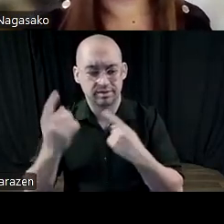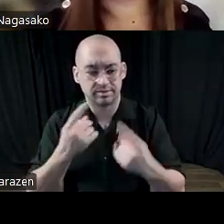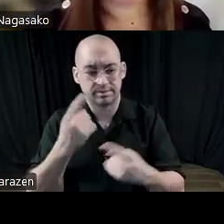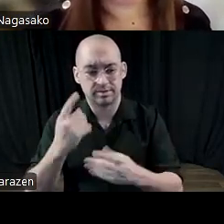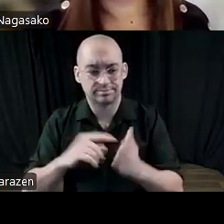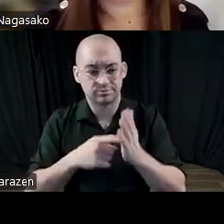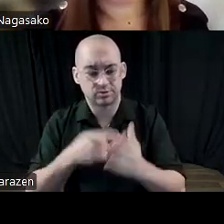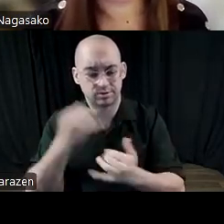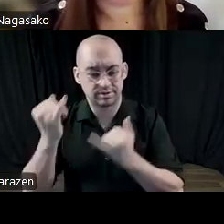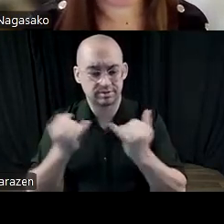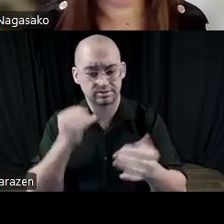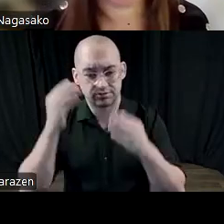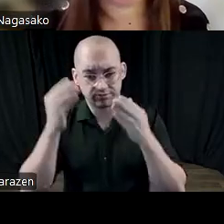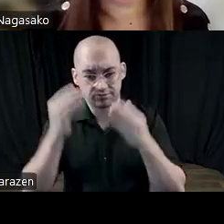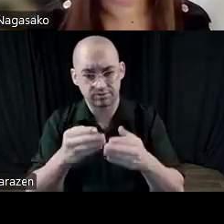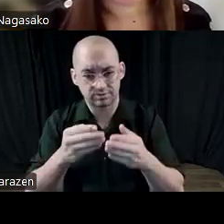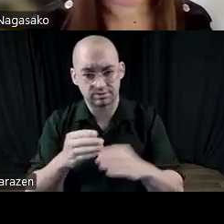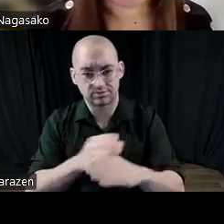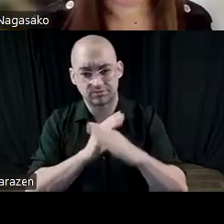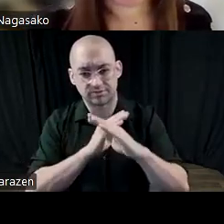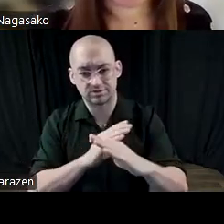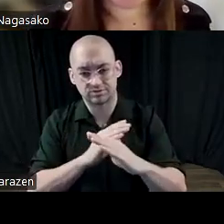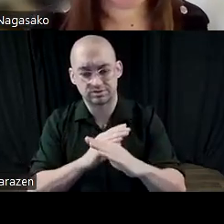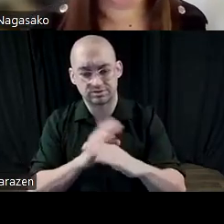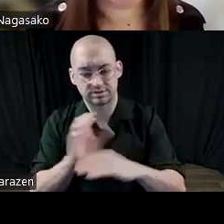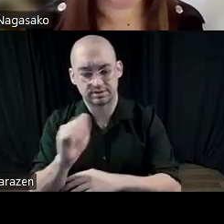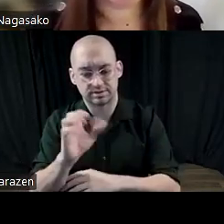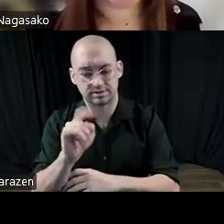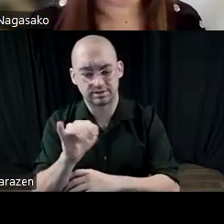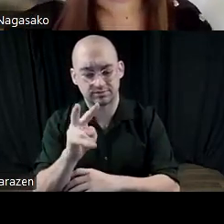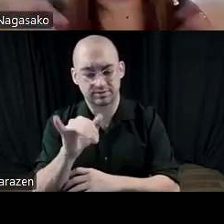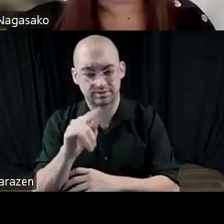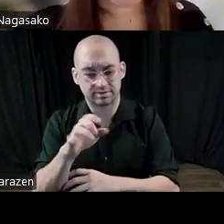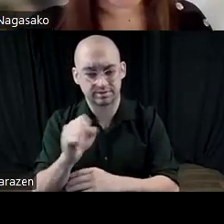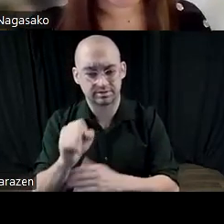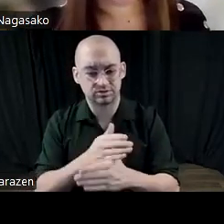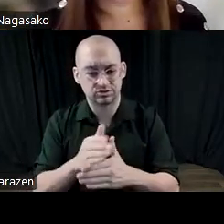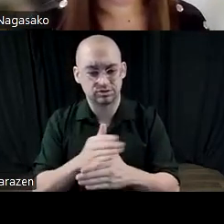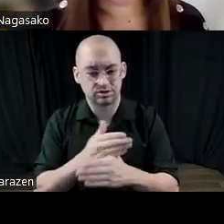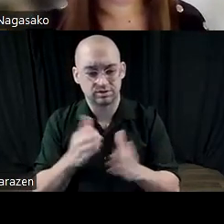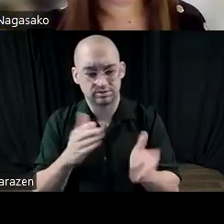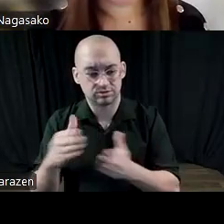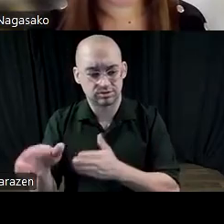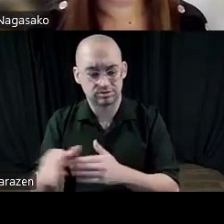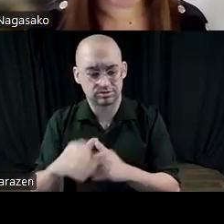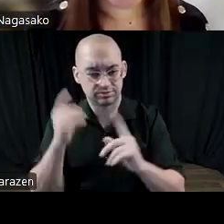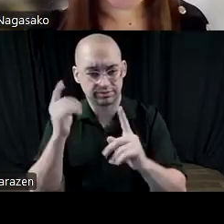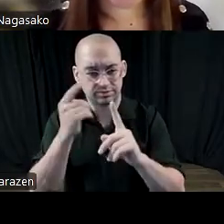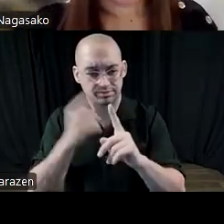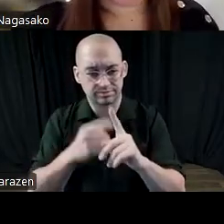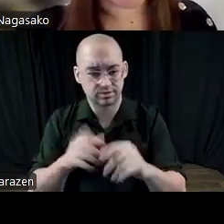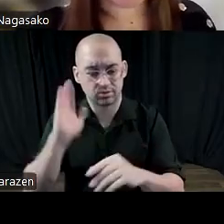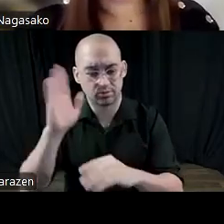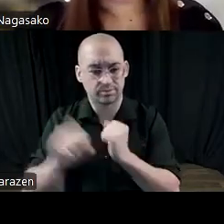ideas about the focus for prevention activities, our shared strategies and priorities. We're going to put that out hopefully towards the end of